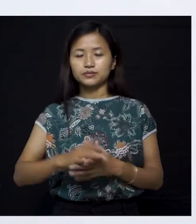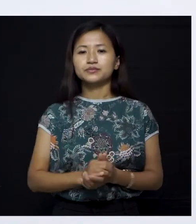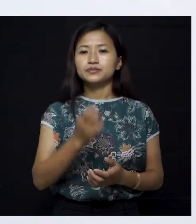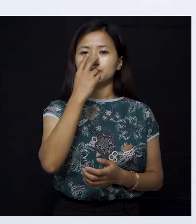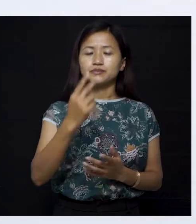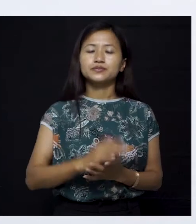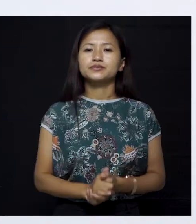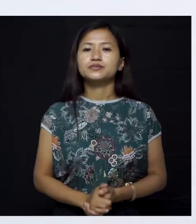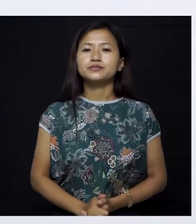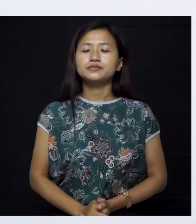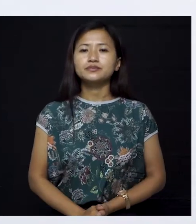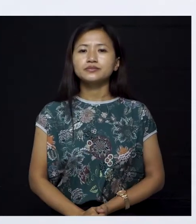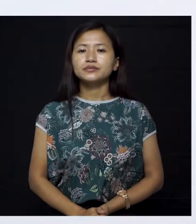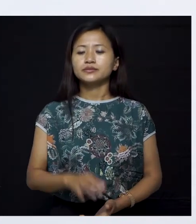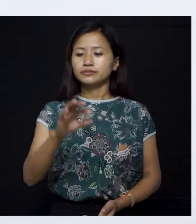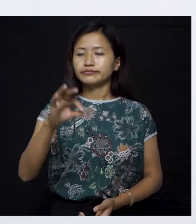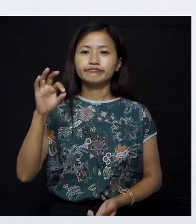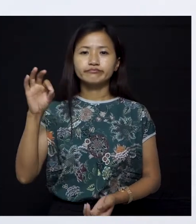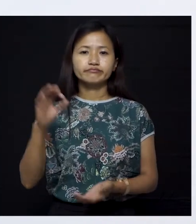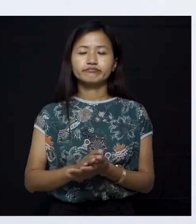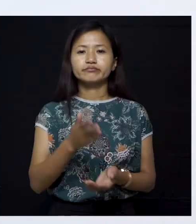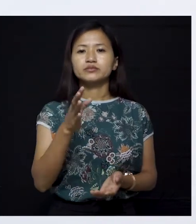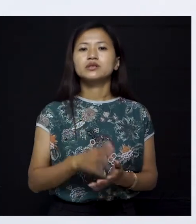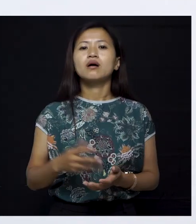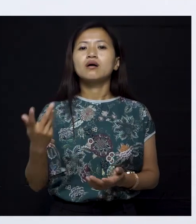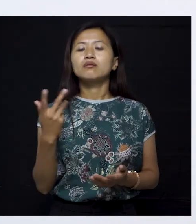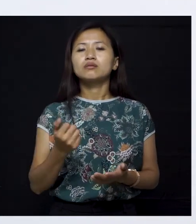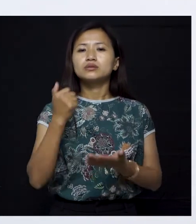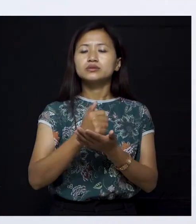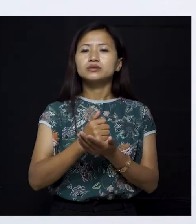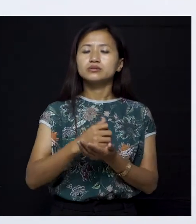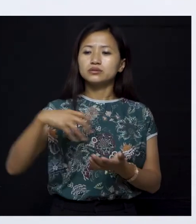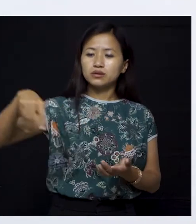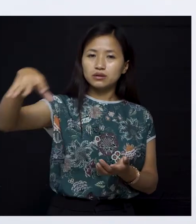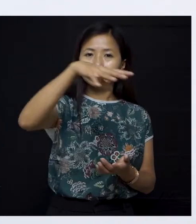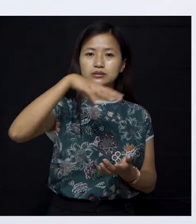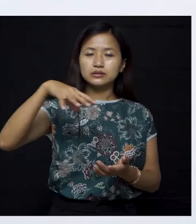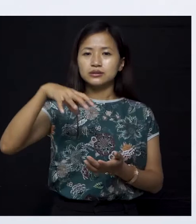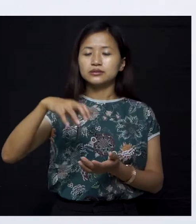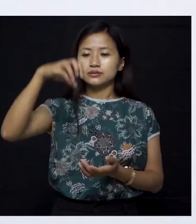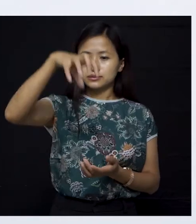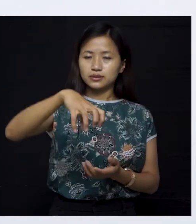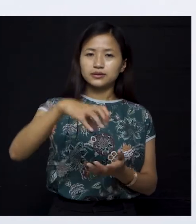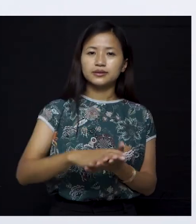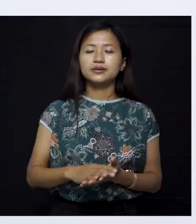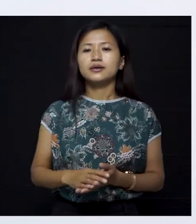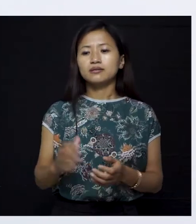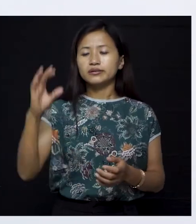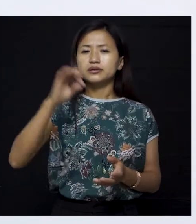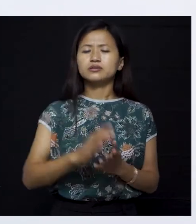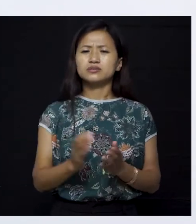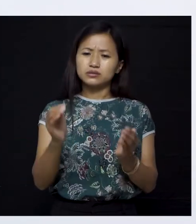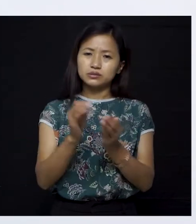see, okay? And then they could not find, and how could he be in the island again? It was just a small island.